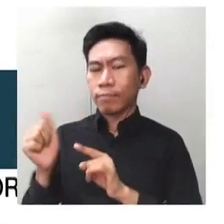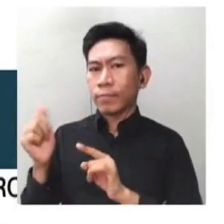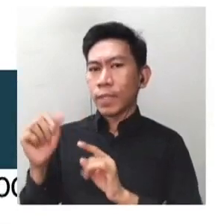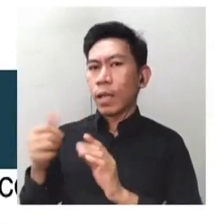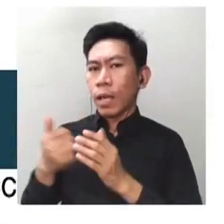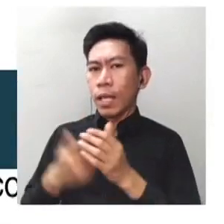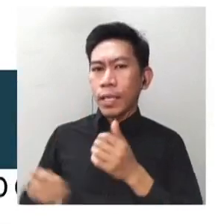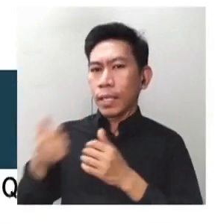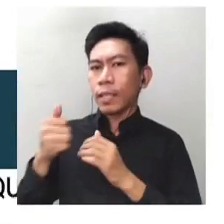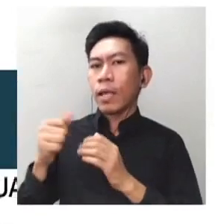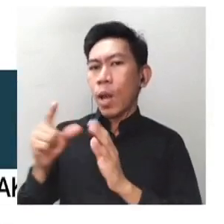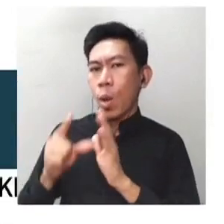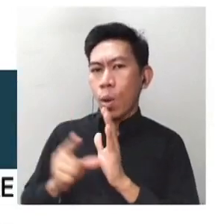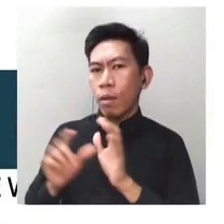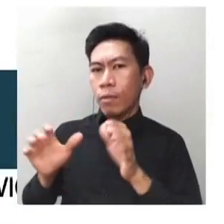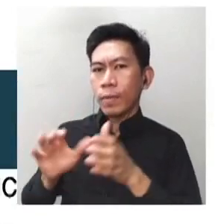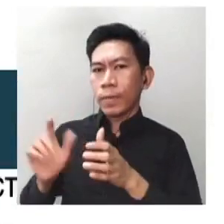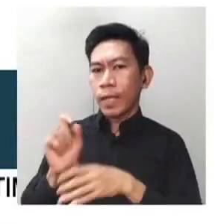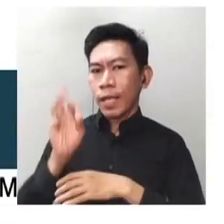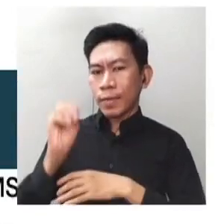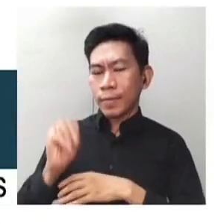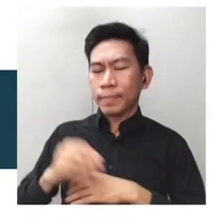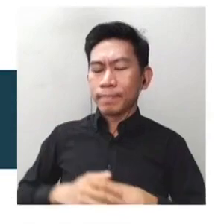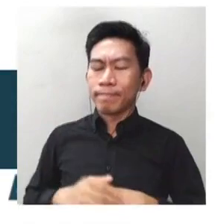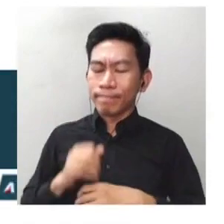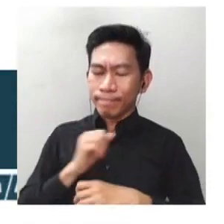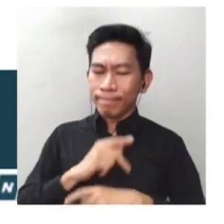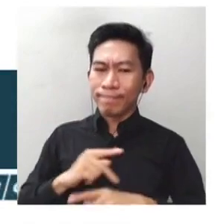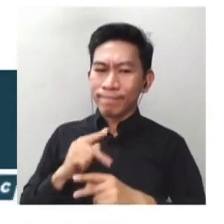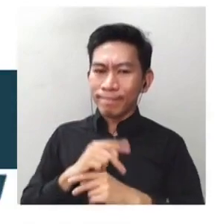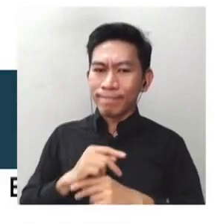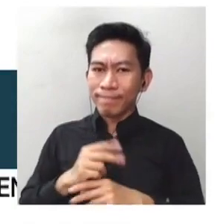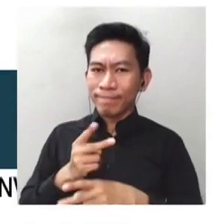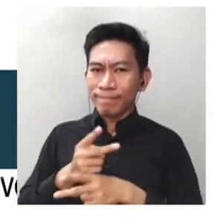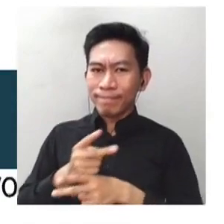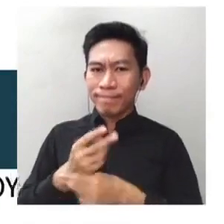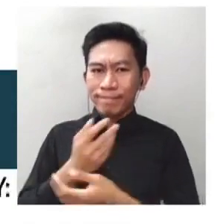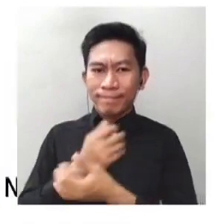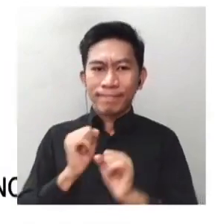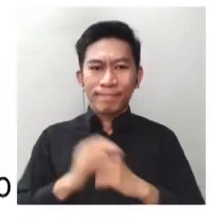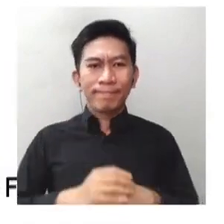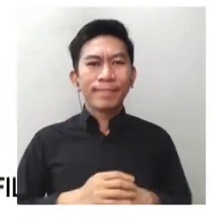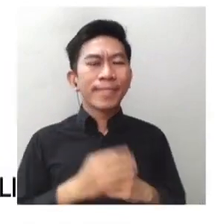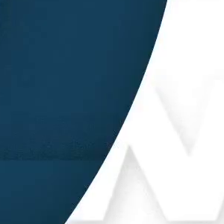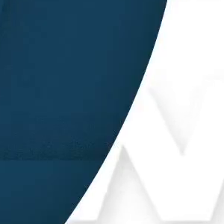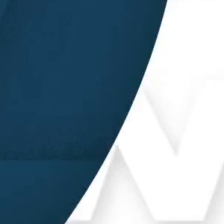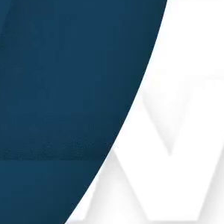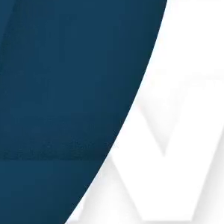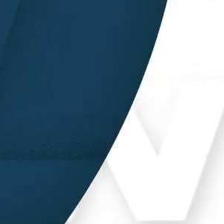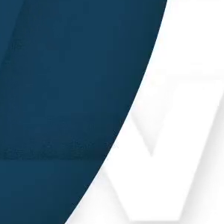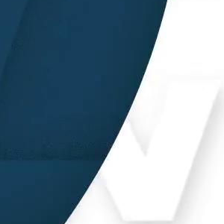us this noon. Really appreciate it, Dean Tony. Take care. Keep safe. Thank you. See you again, Carmina. See you. Bye. Take care.